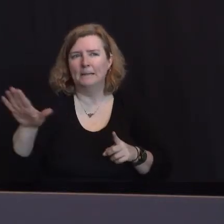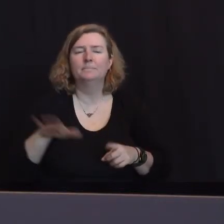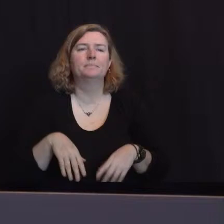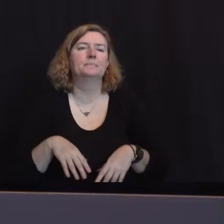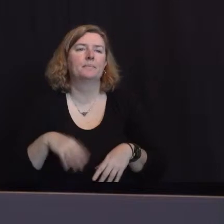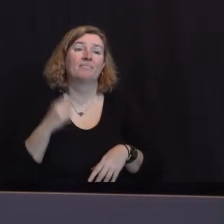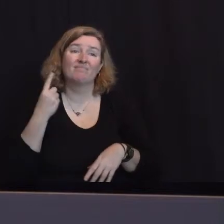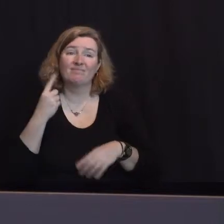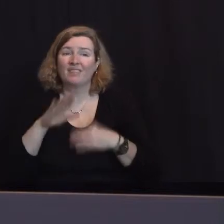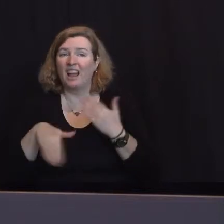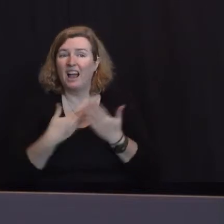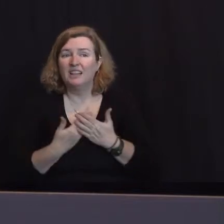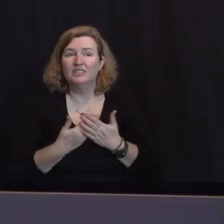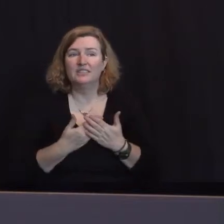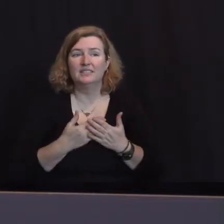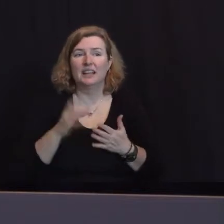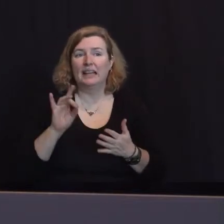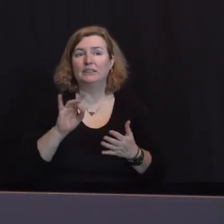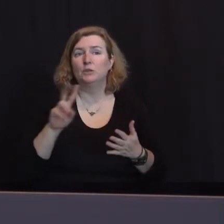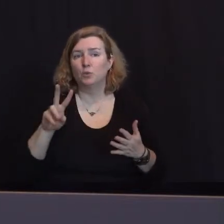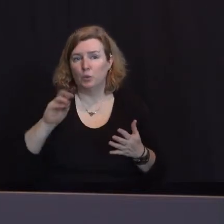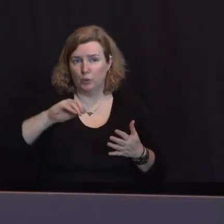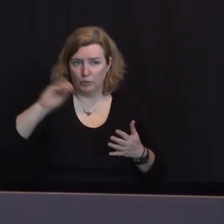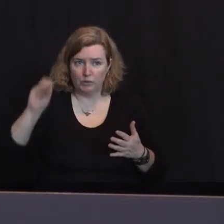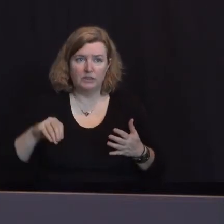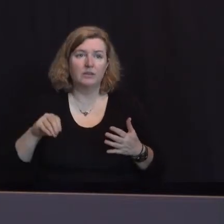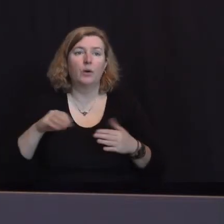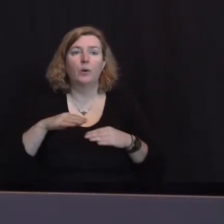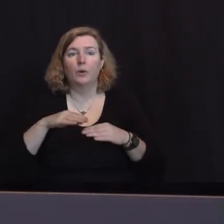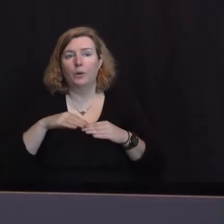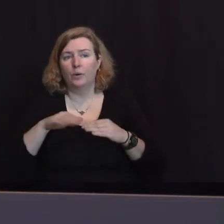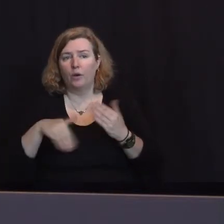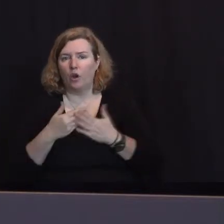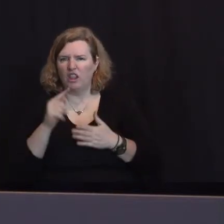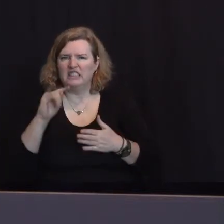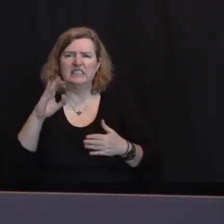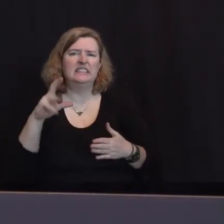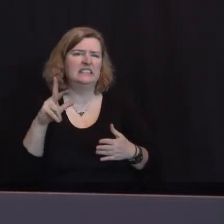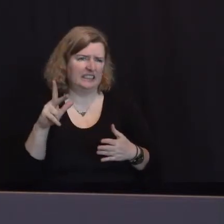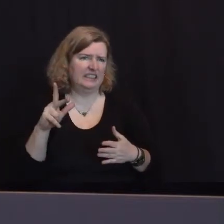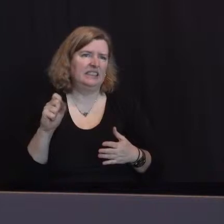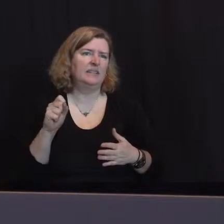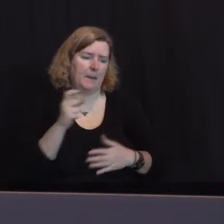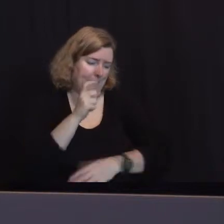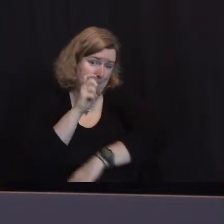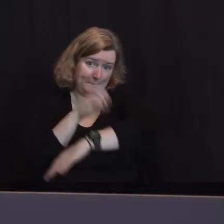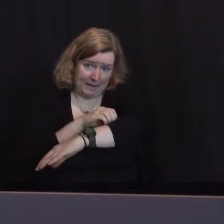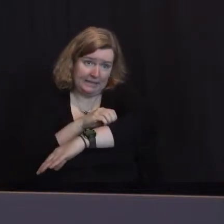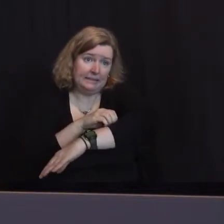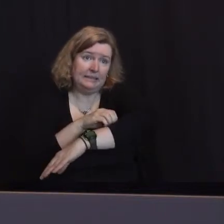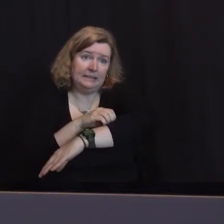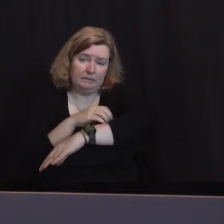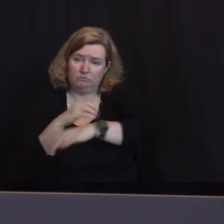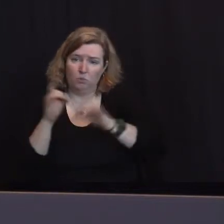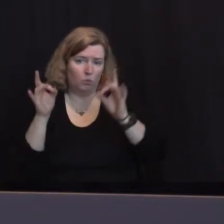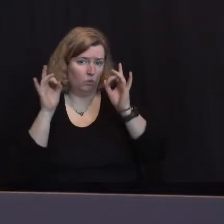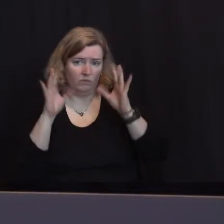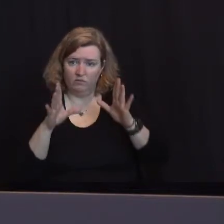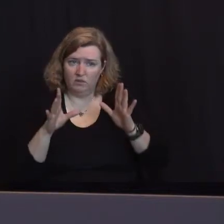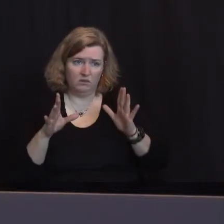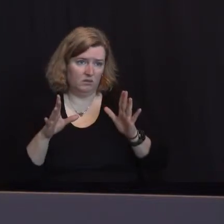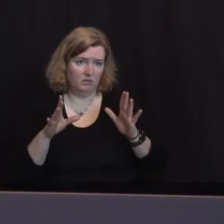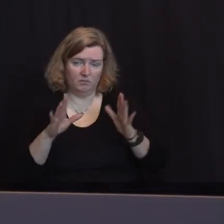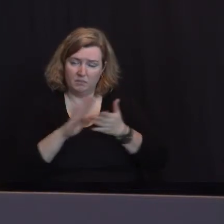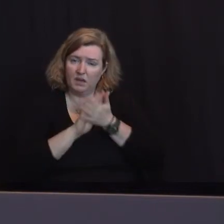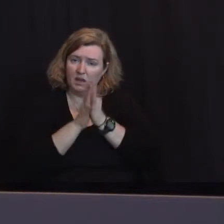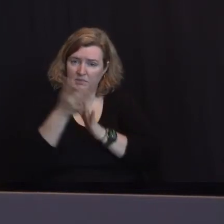more than 3,600 Lyme cases reported in our state in 2019. As a reminder, you can reduce your